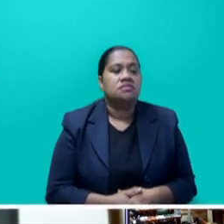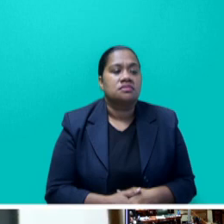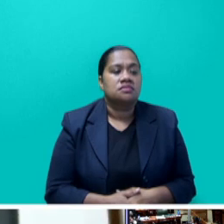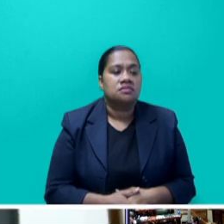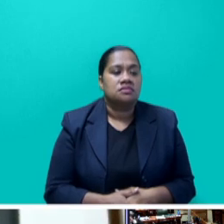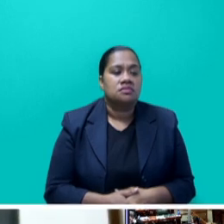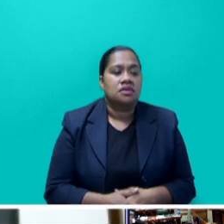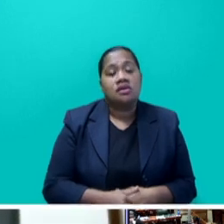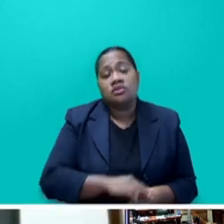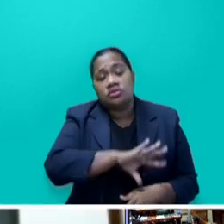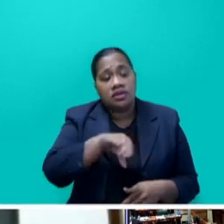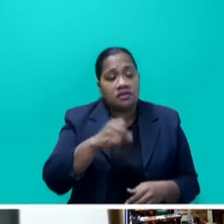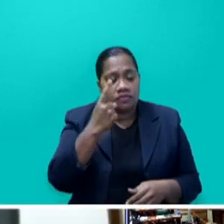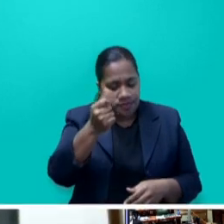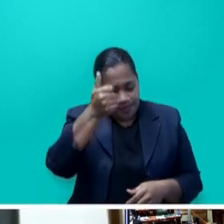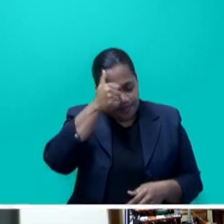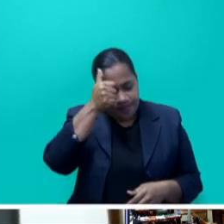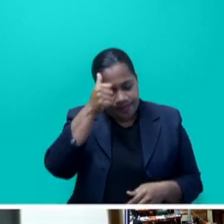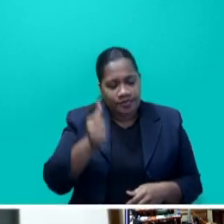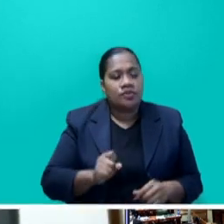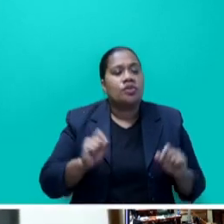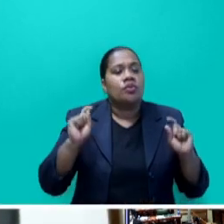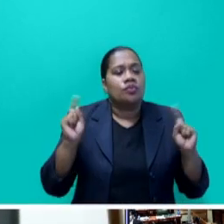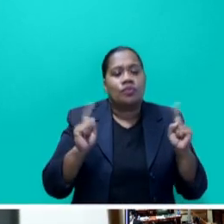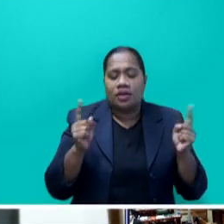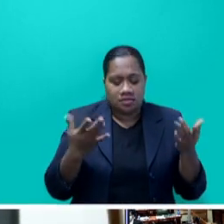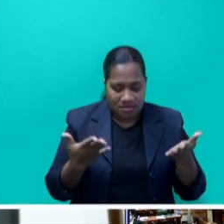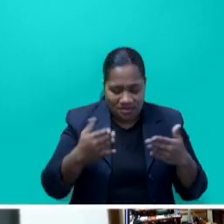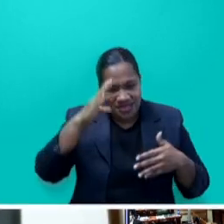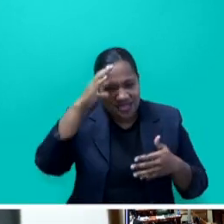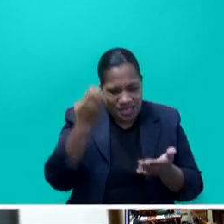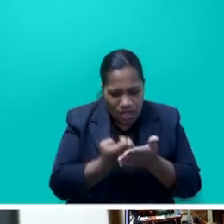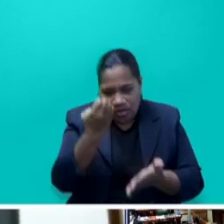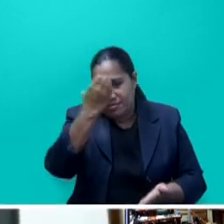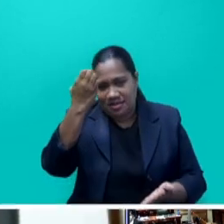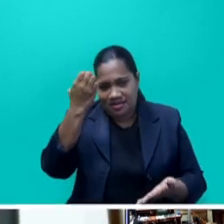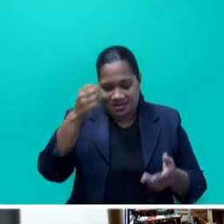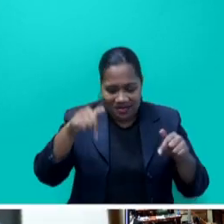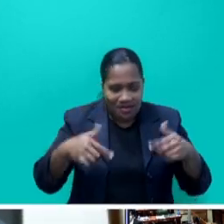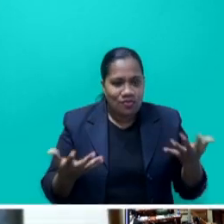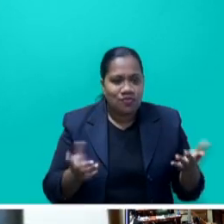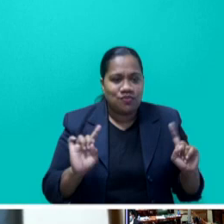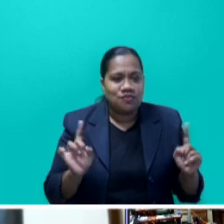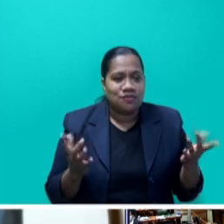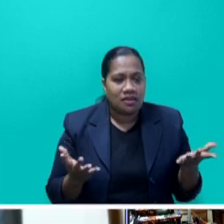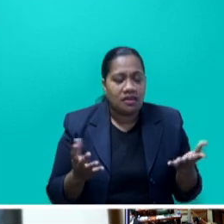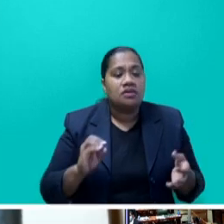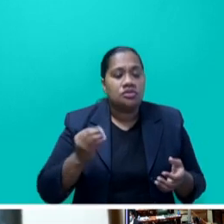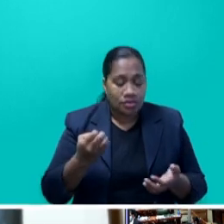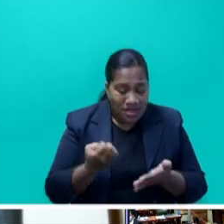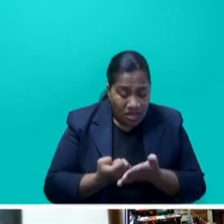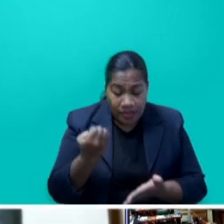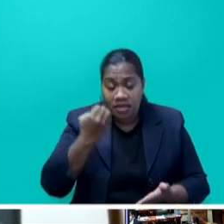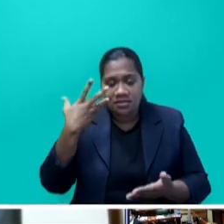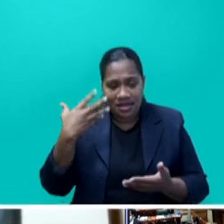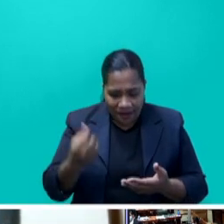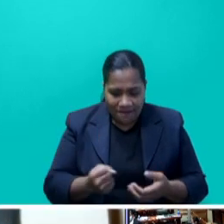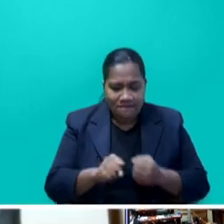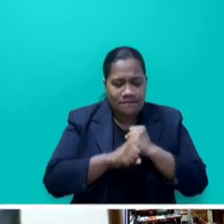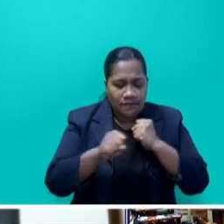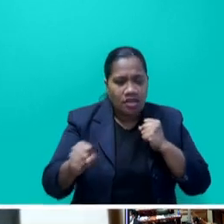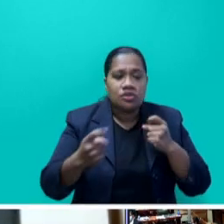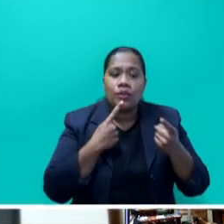So everybody knows what is the state of the economy. And that information has to be published on the website. Nobody